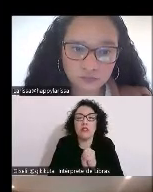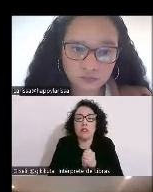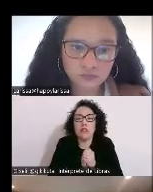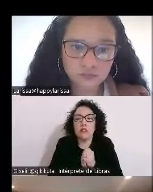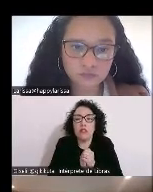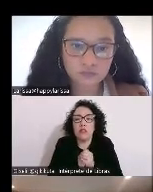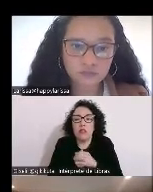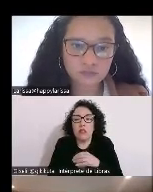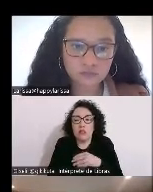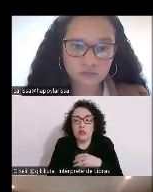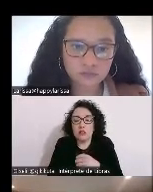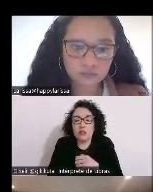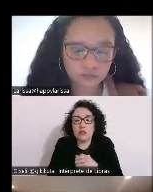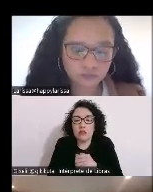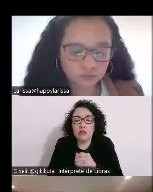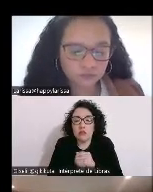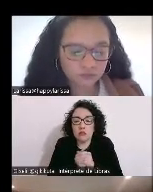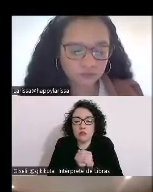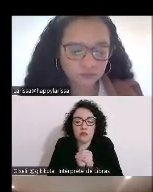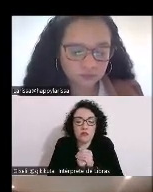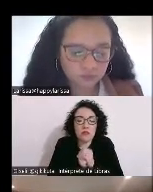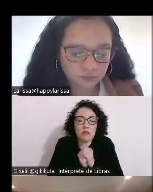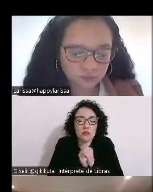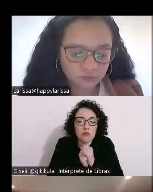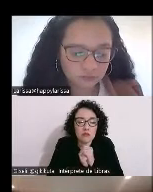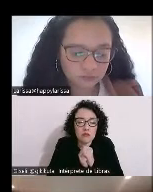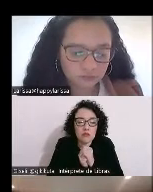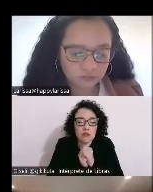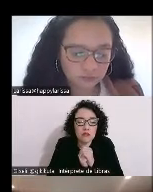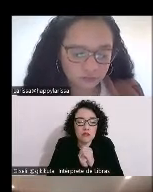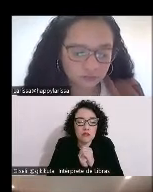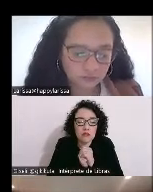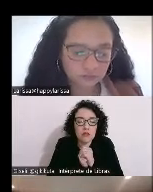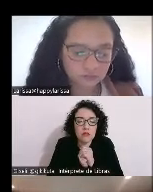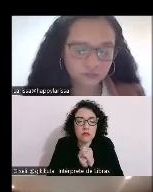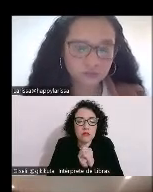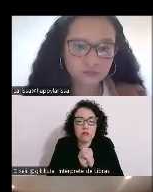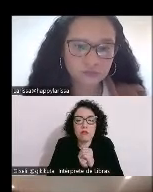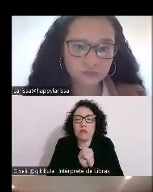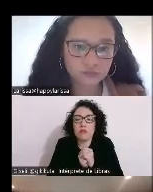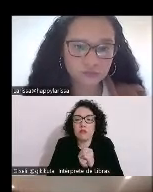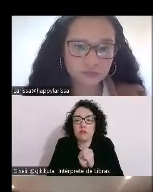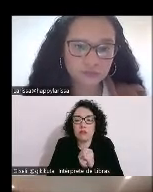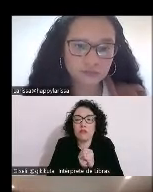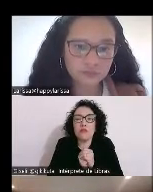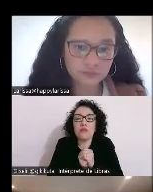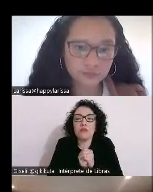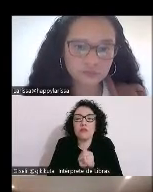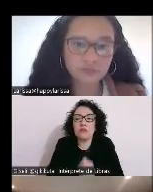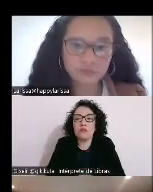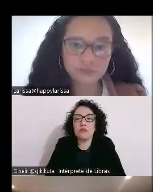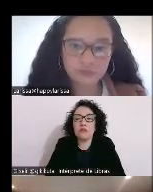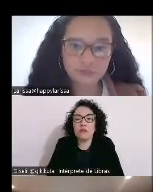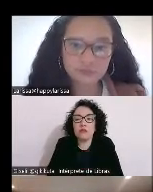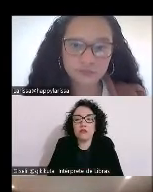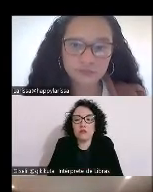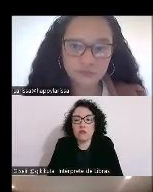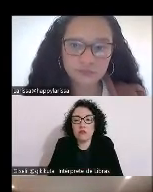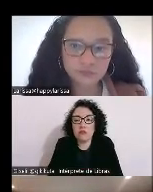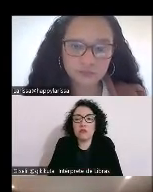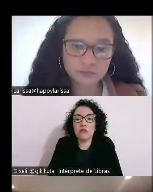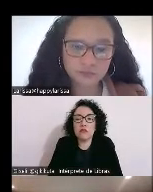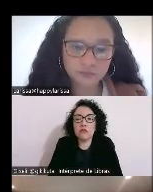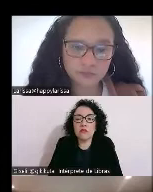my colleagues and I have developed over the years. Many of them have been translated into Portuguese, and these